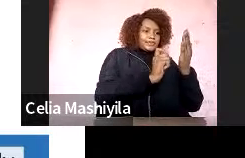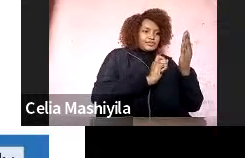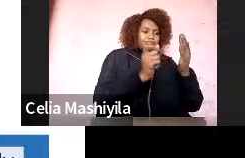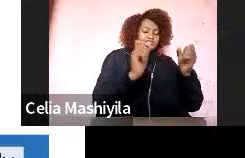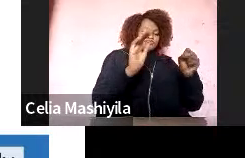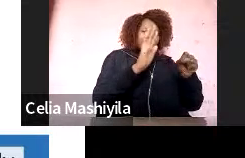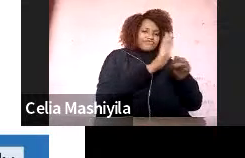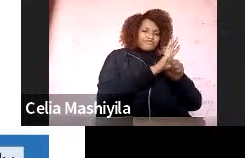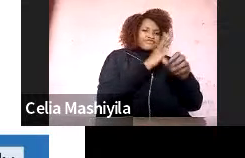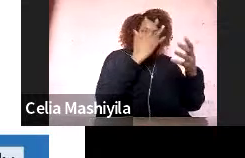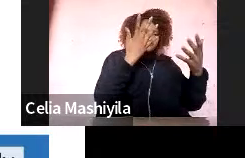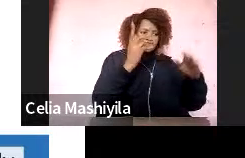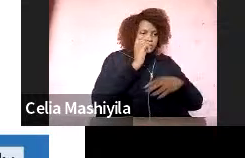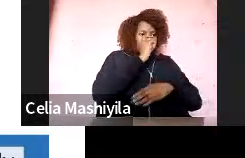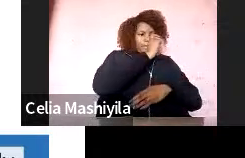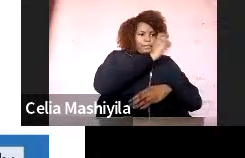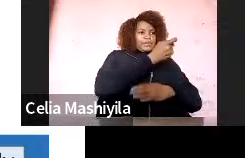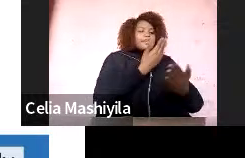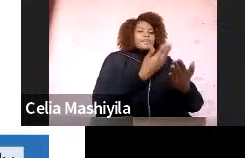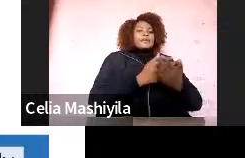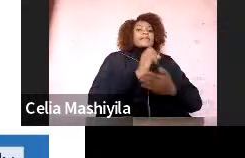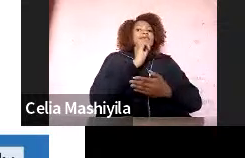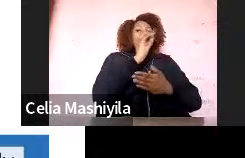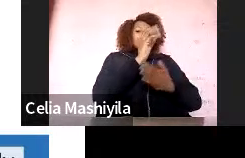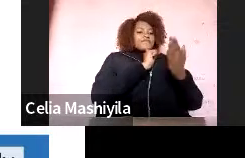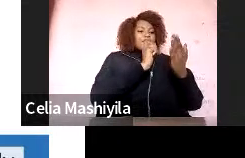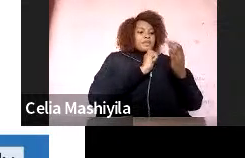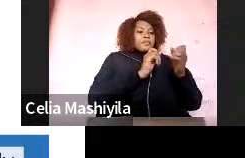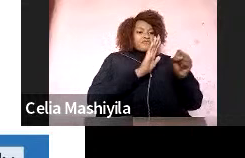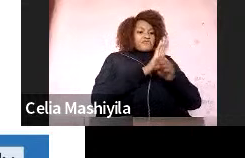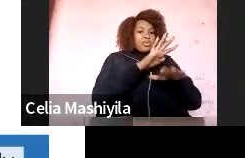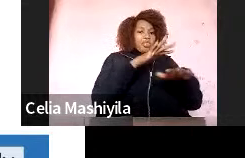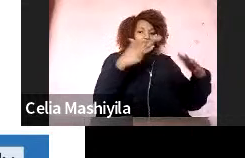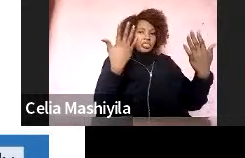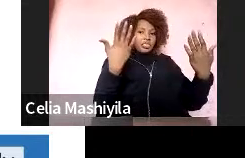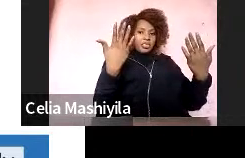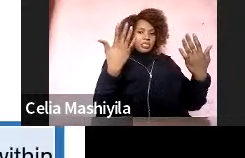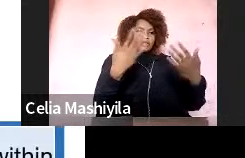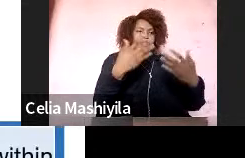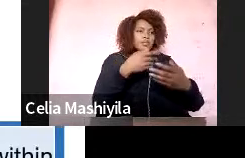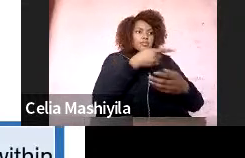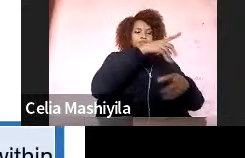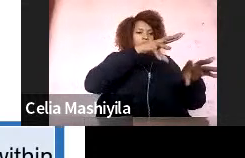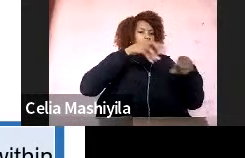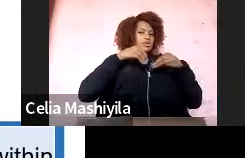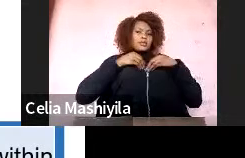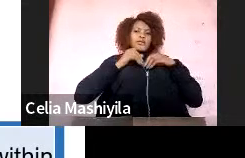rejected. Therefore, finalization of your appeal will be longer.